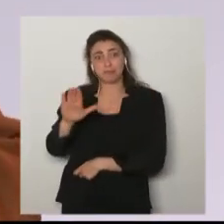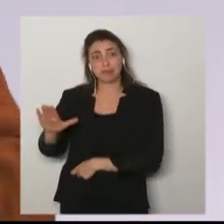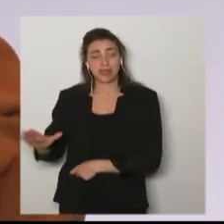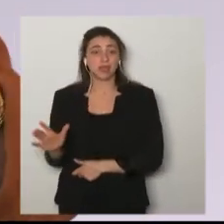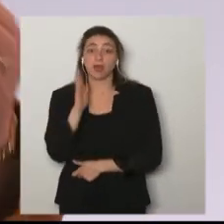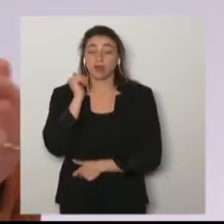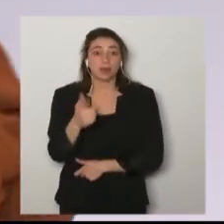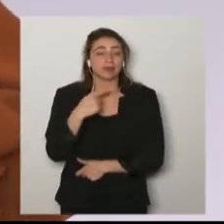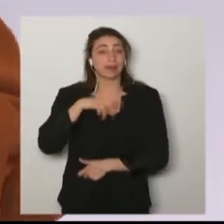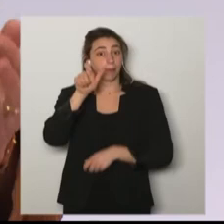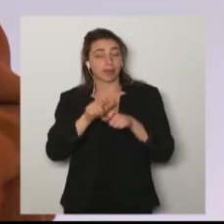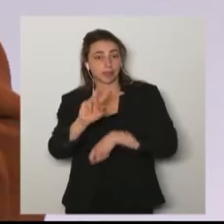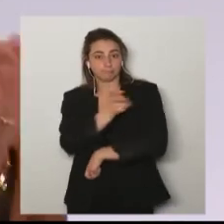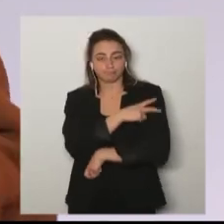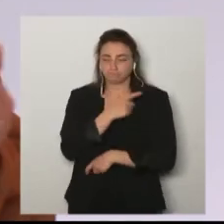have their concerns